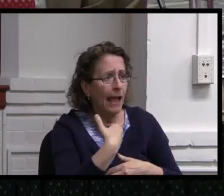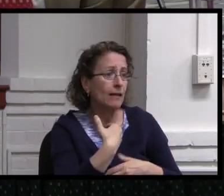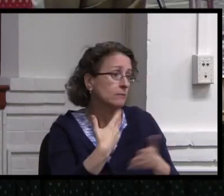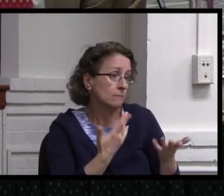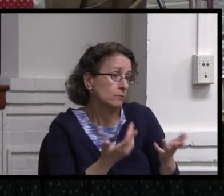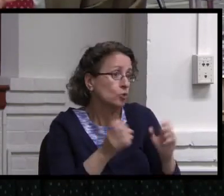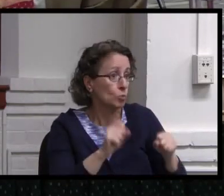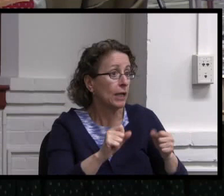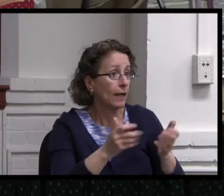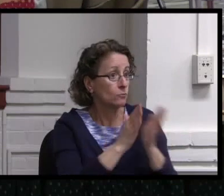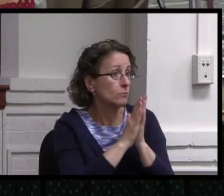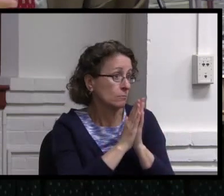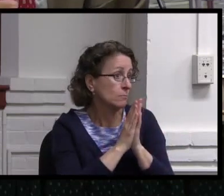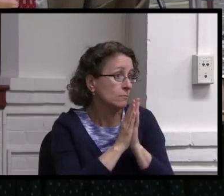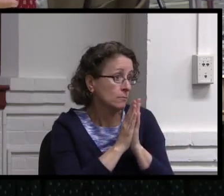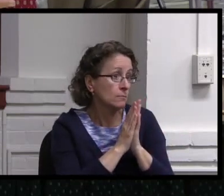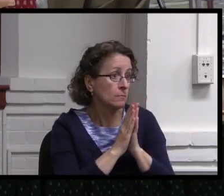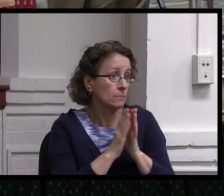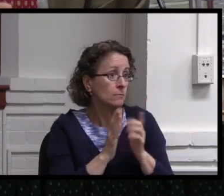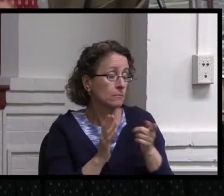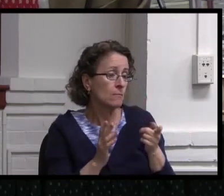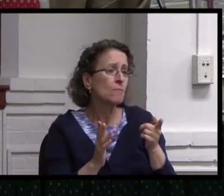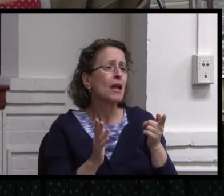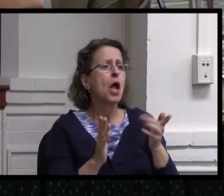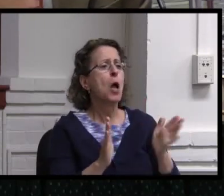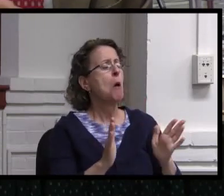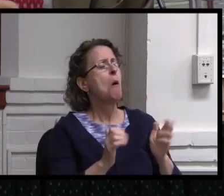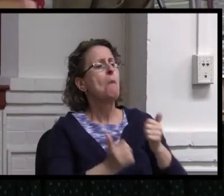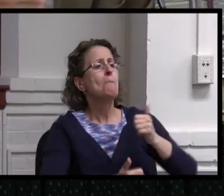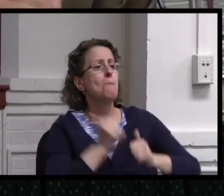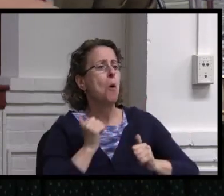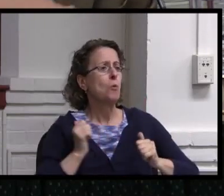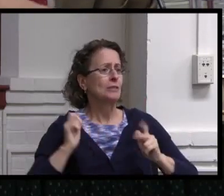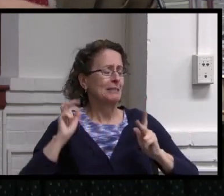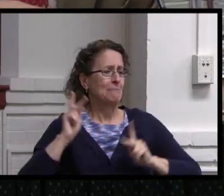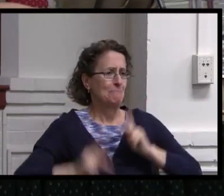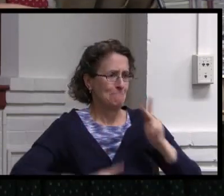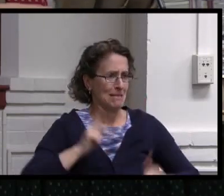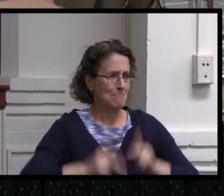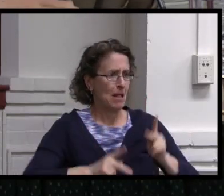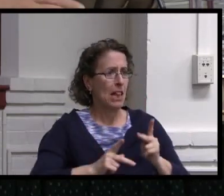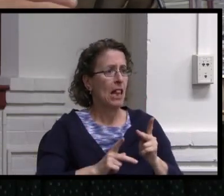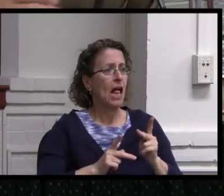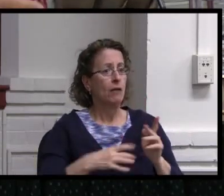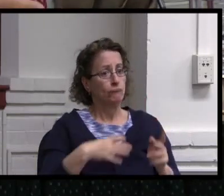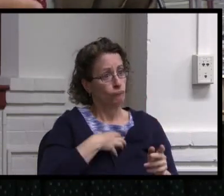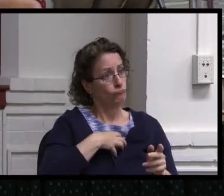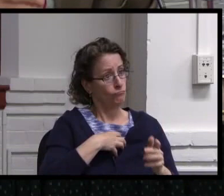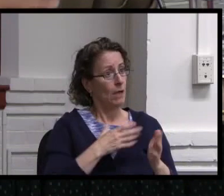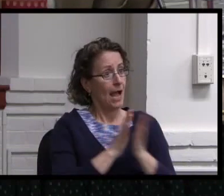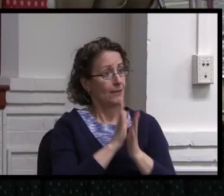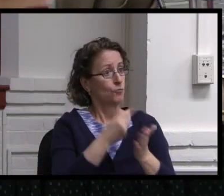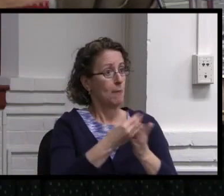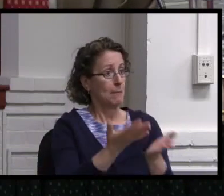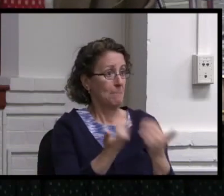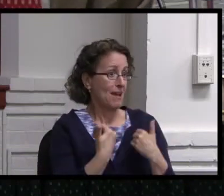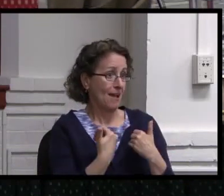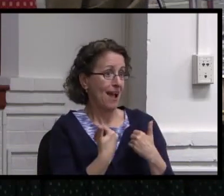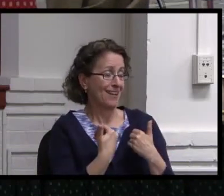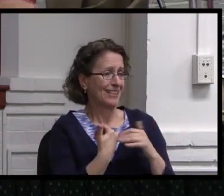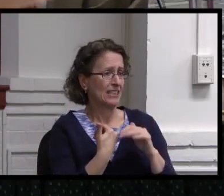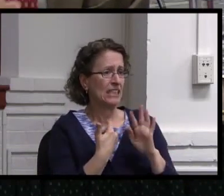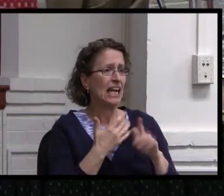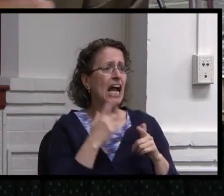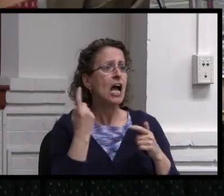The most frequent concern that we hear from people who do receive the late charge is that it is an